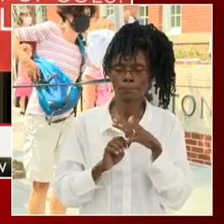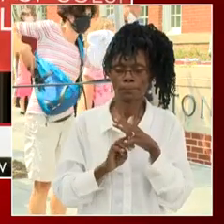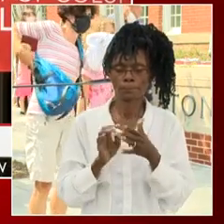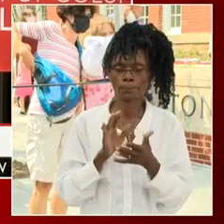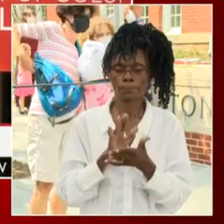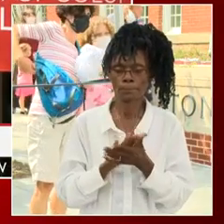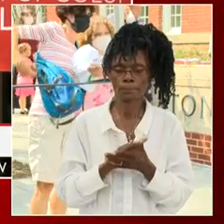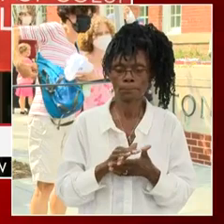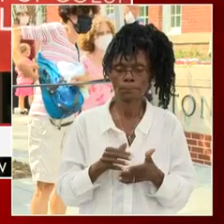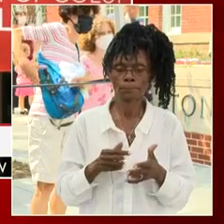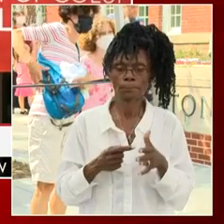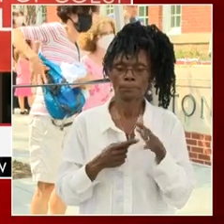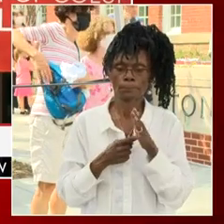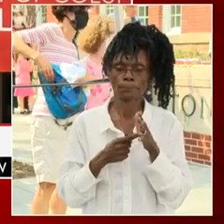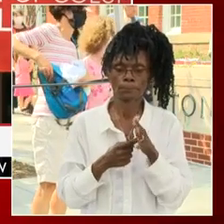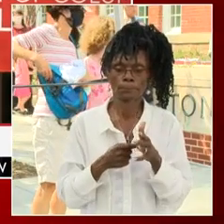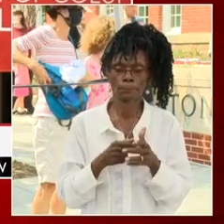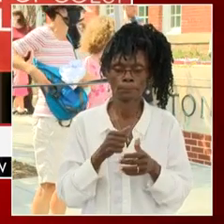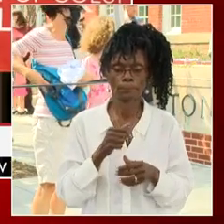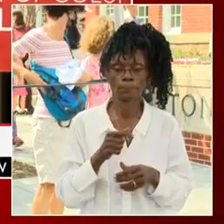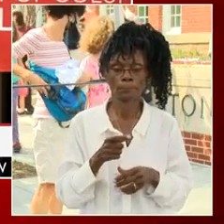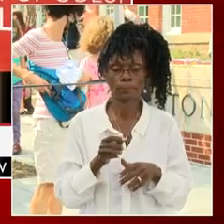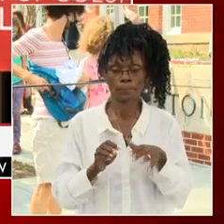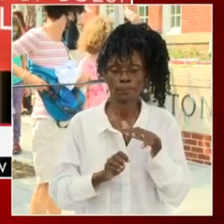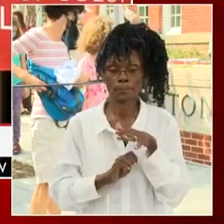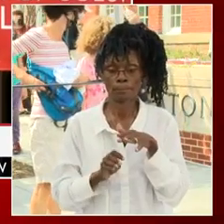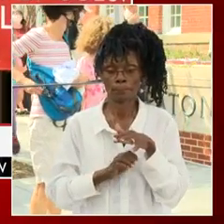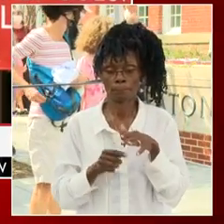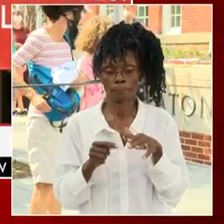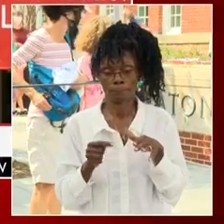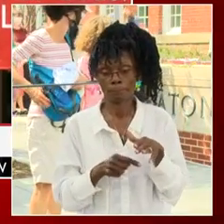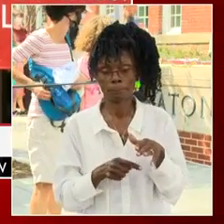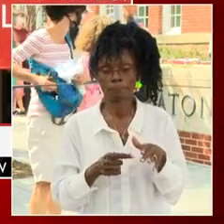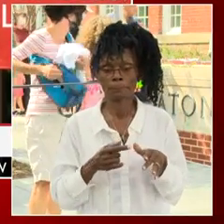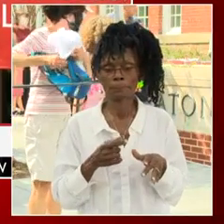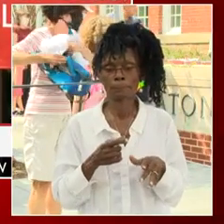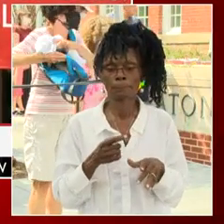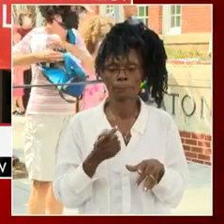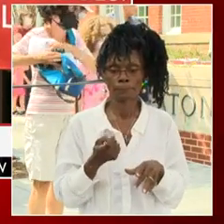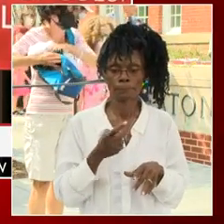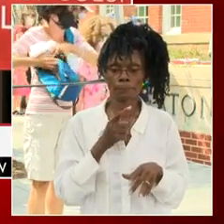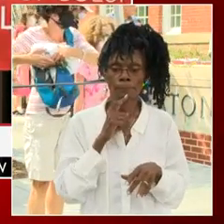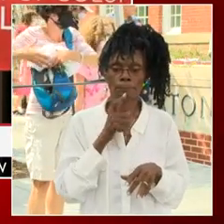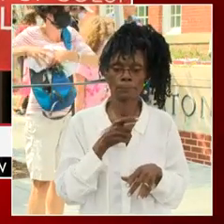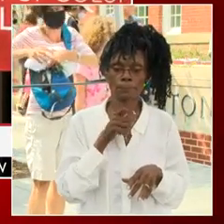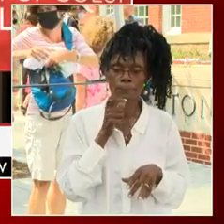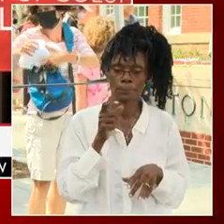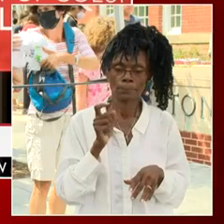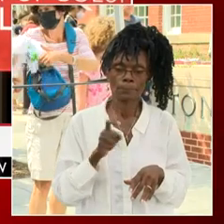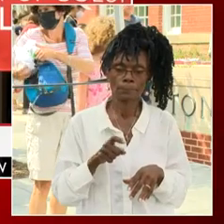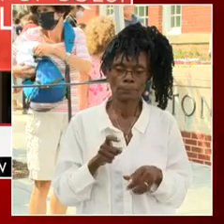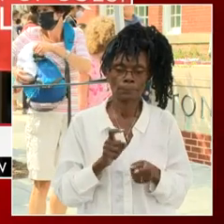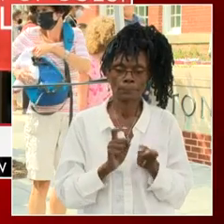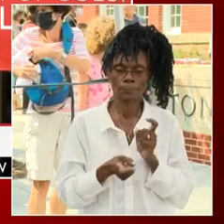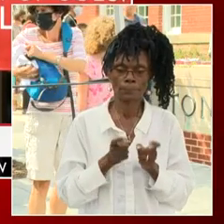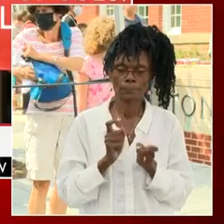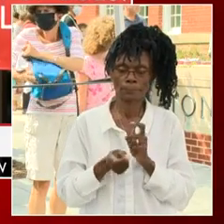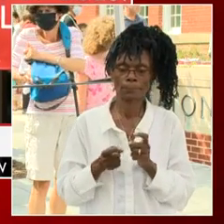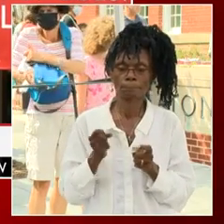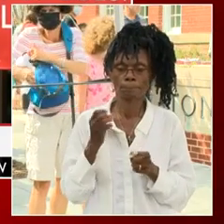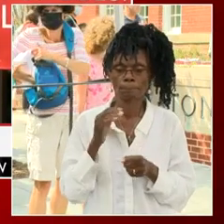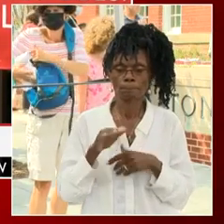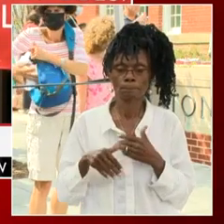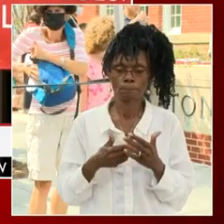modernized. There's more we have to do because we have so many boys and girls to take care of, but we are very proud that